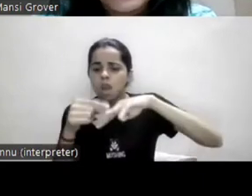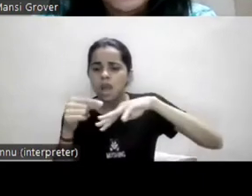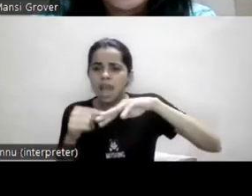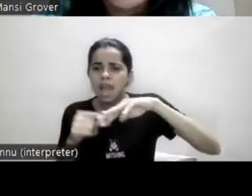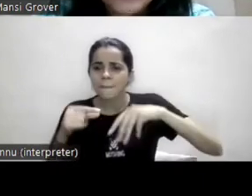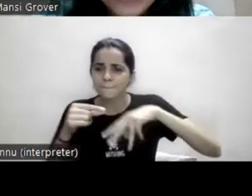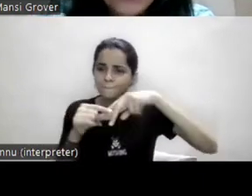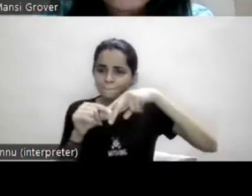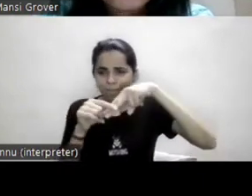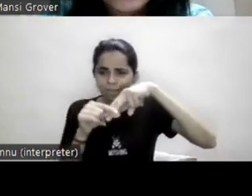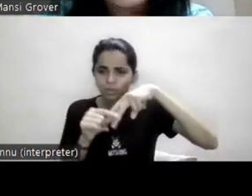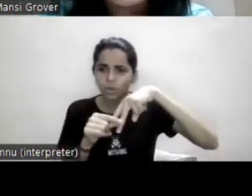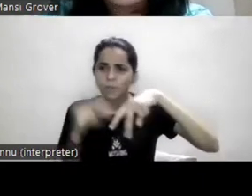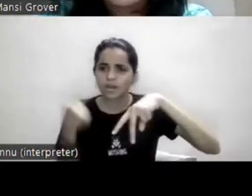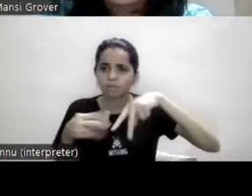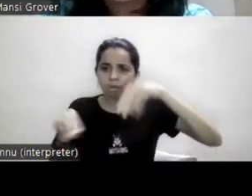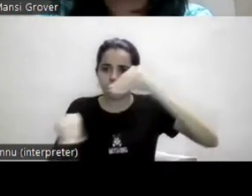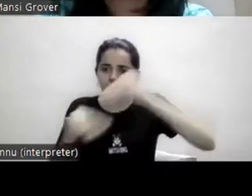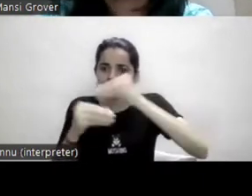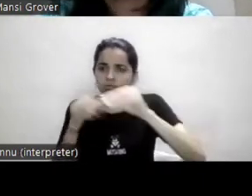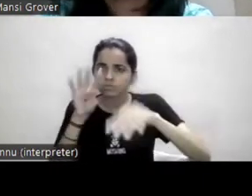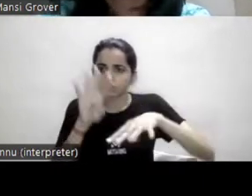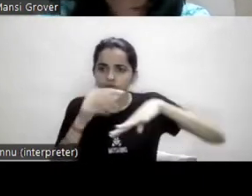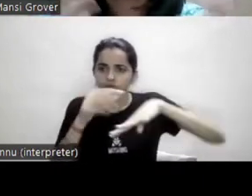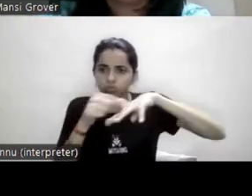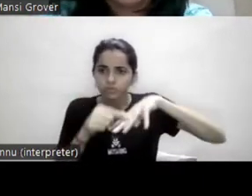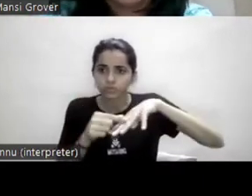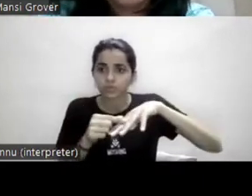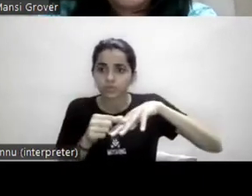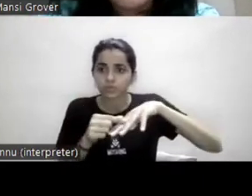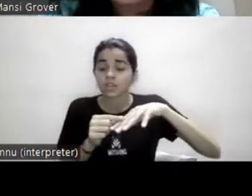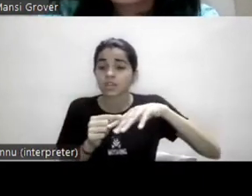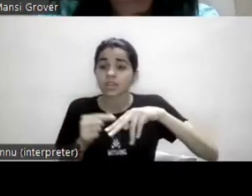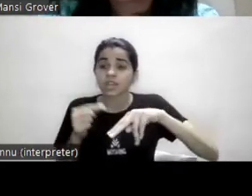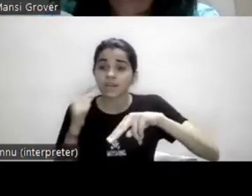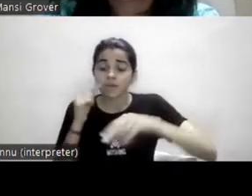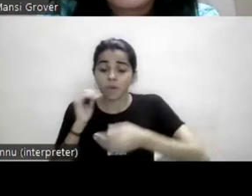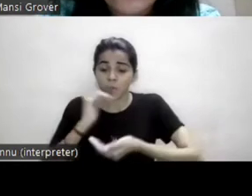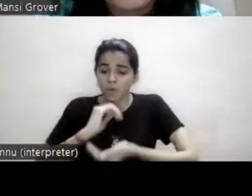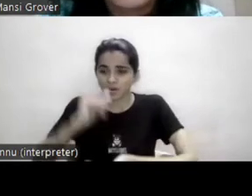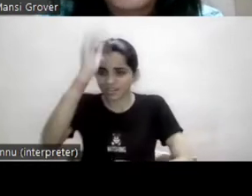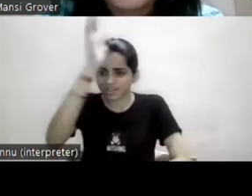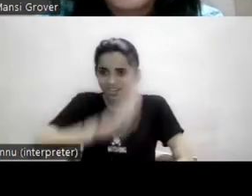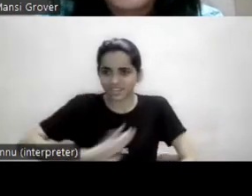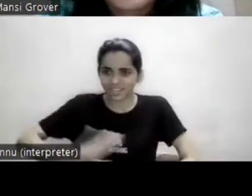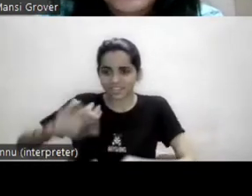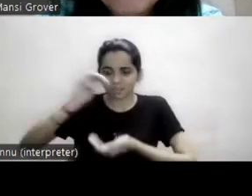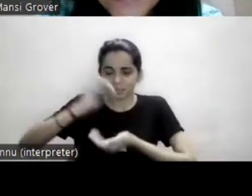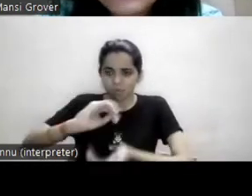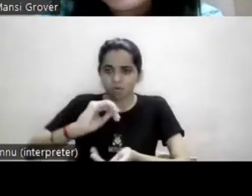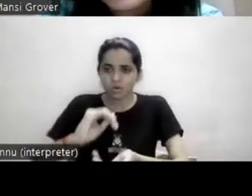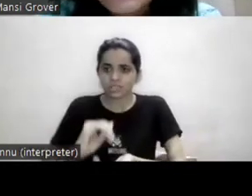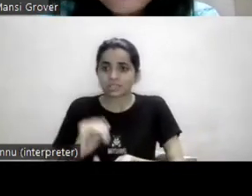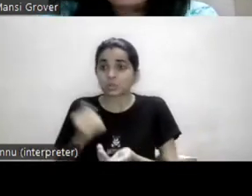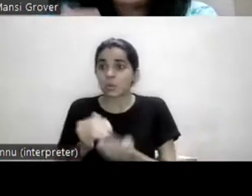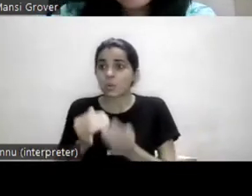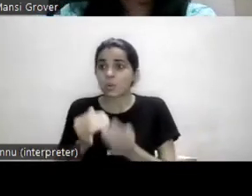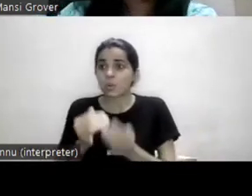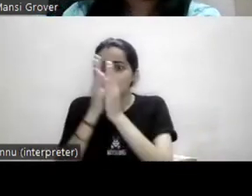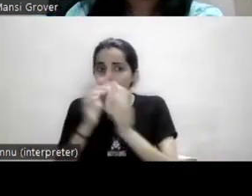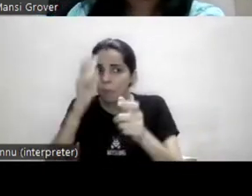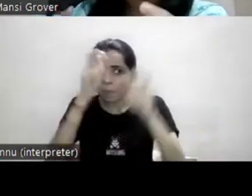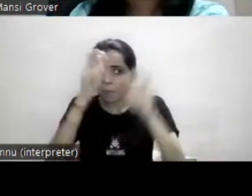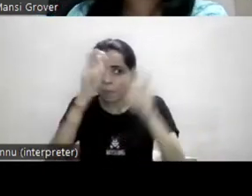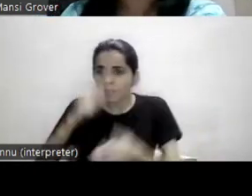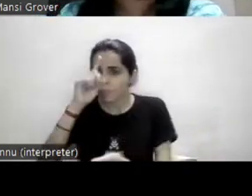limbs, you know, he or she is seen as a swaroop of Devi or some sort of god. But if